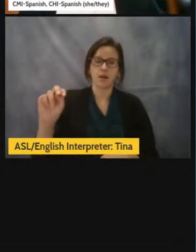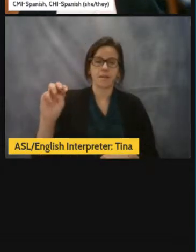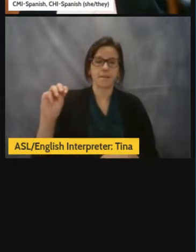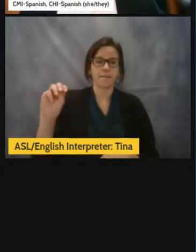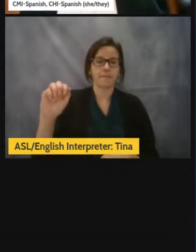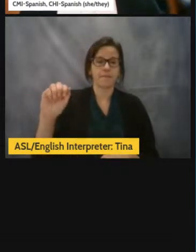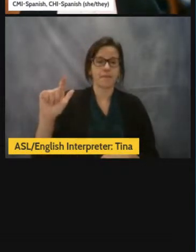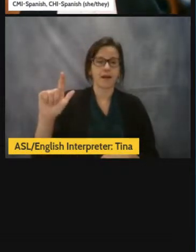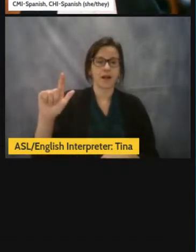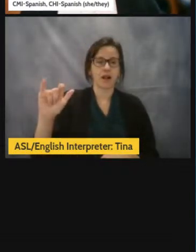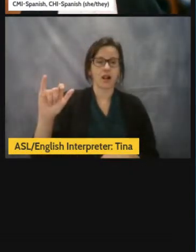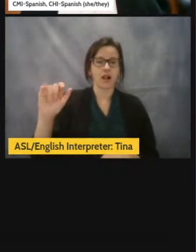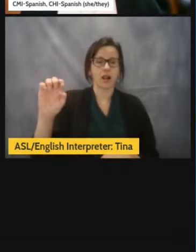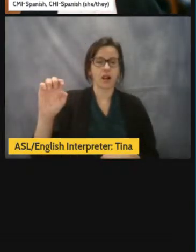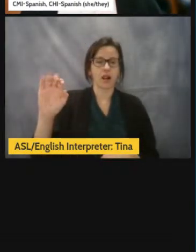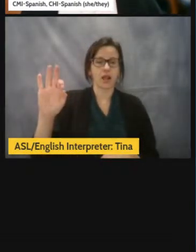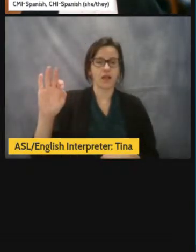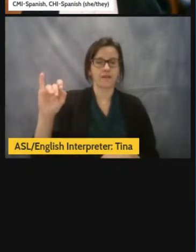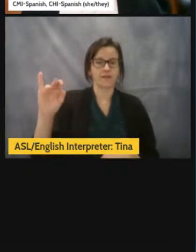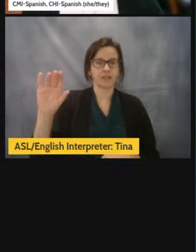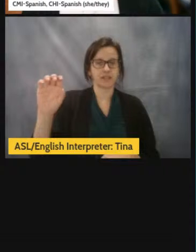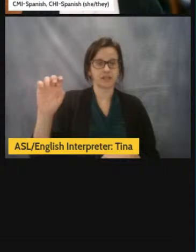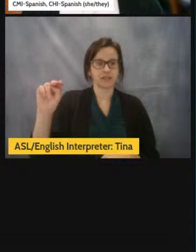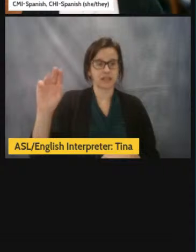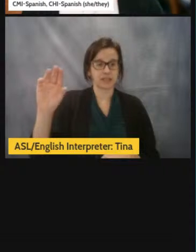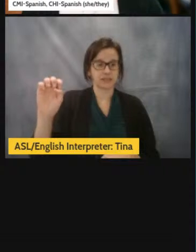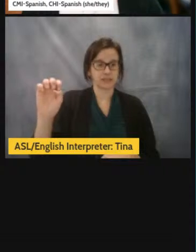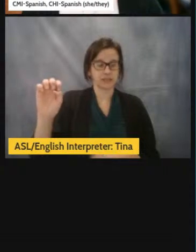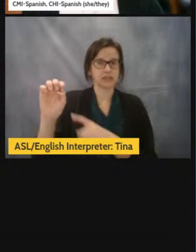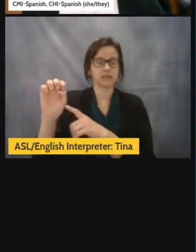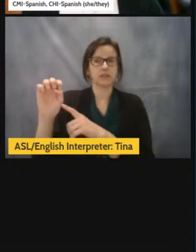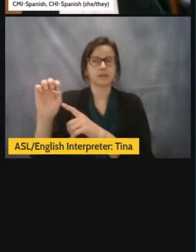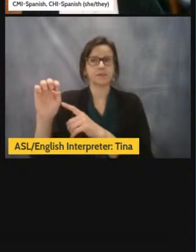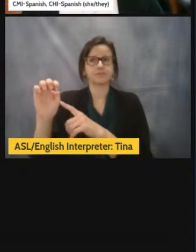one of the overarching values in the